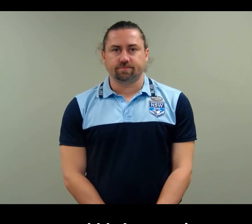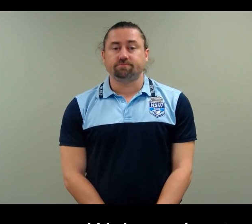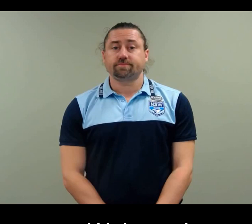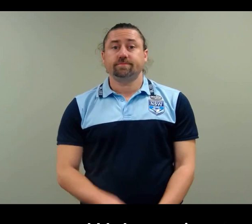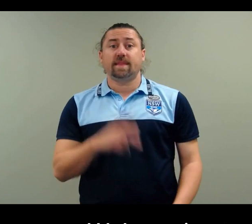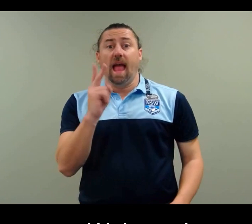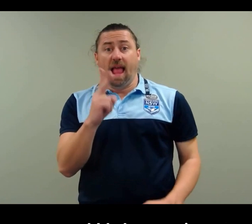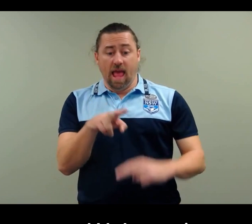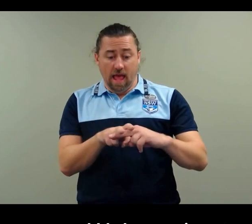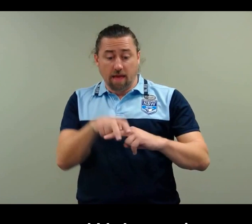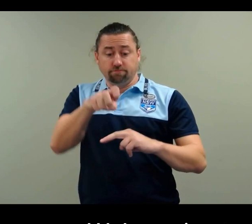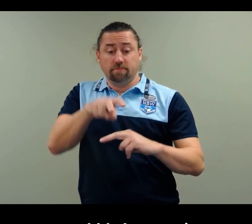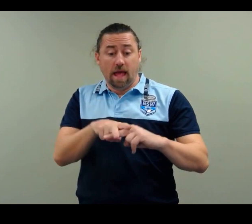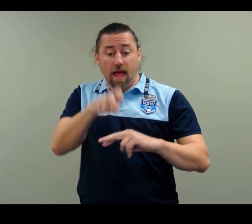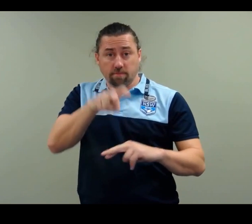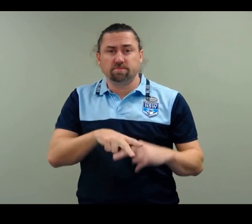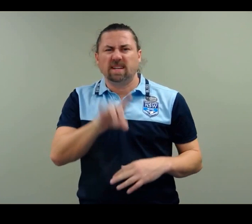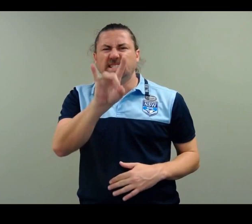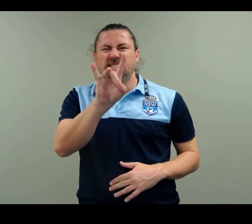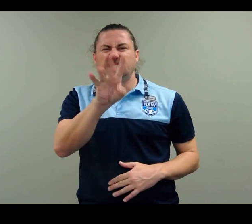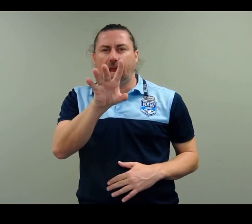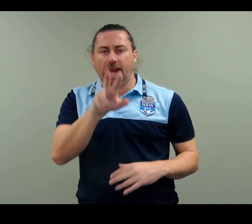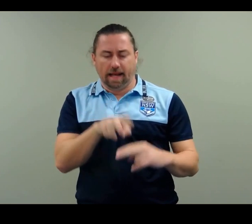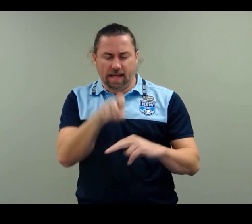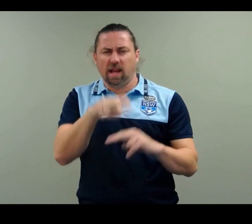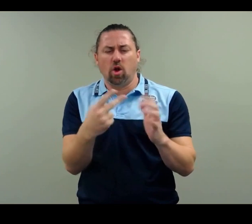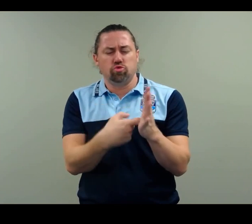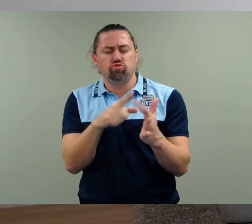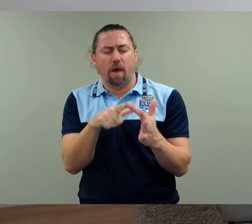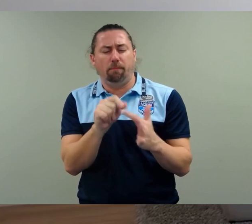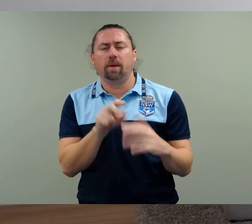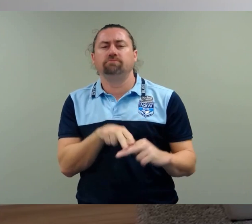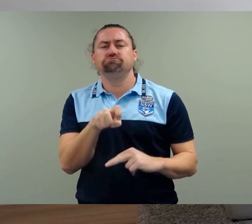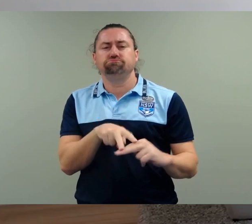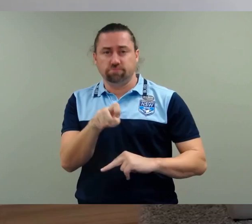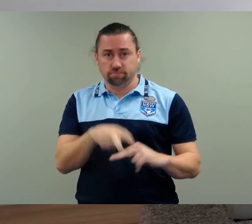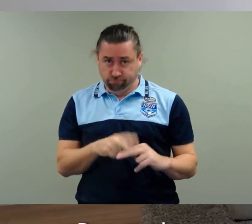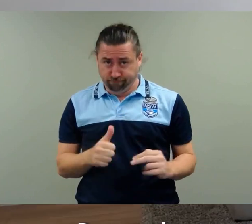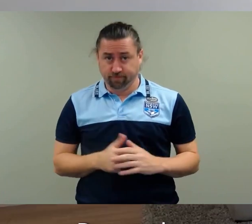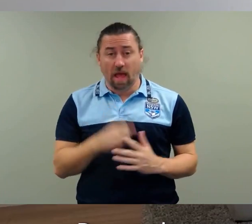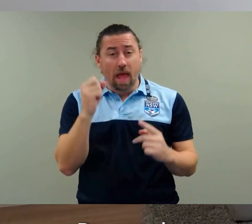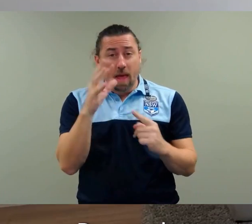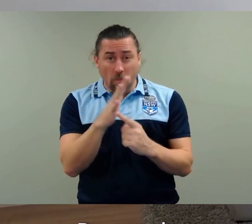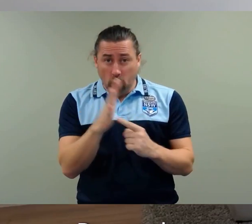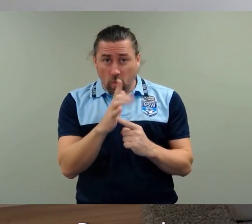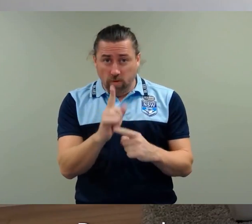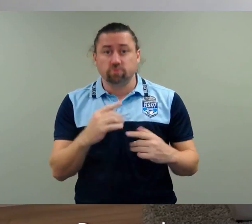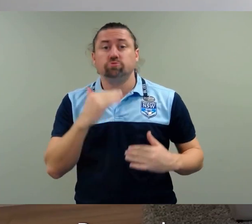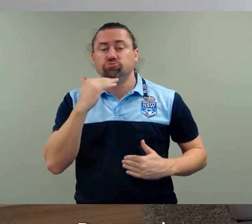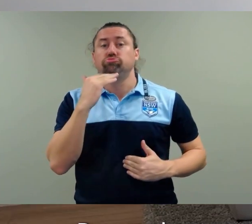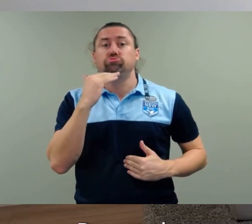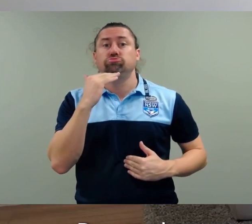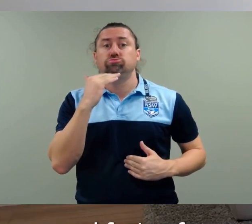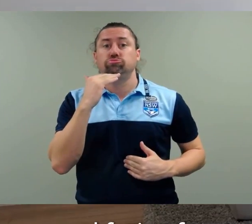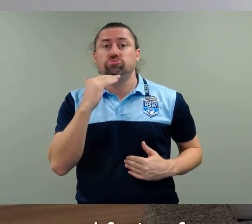We're going to perform the chair squat exercise another 10 times. Let's go. Remember, you want to try and